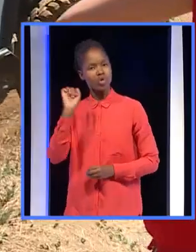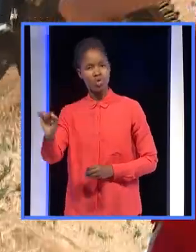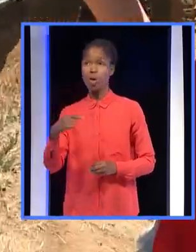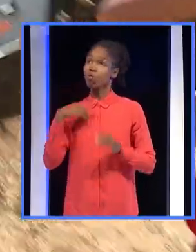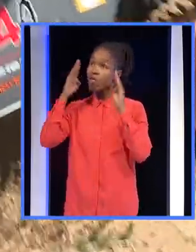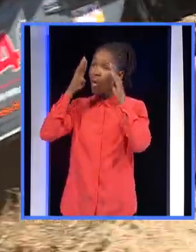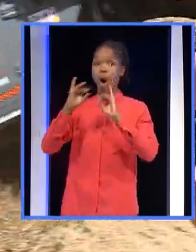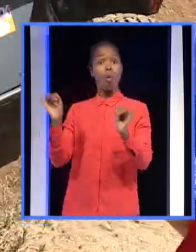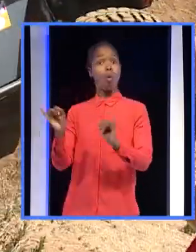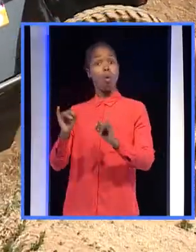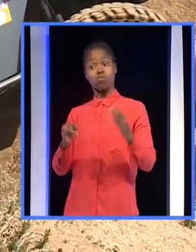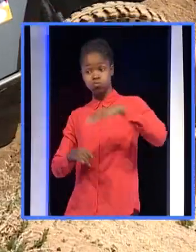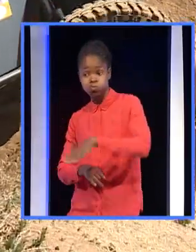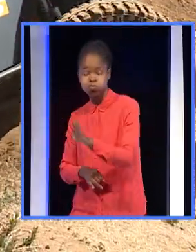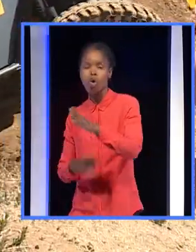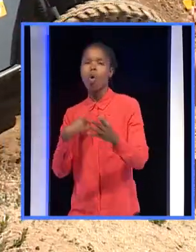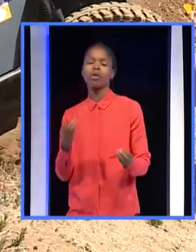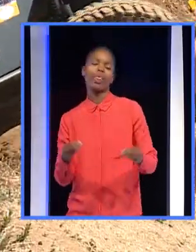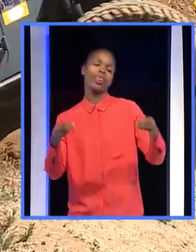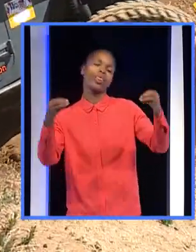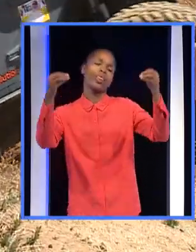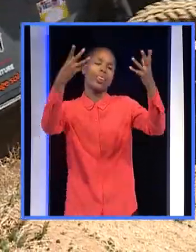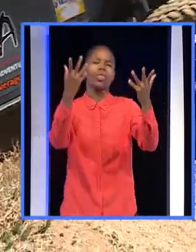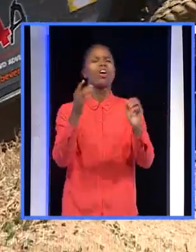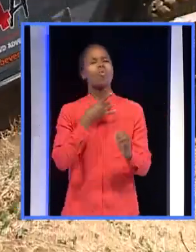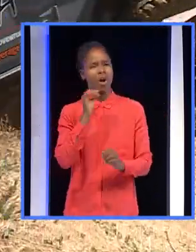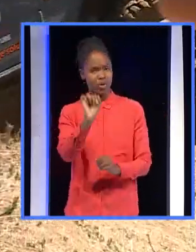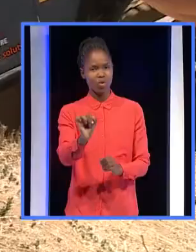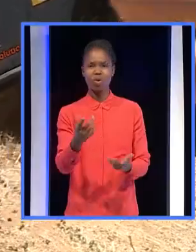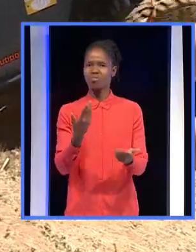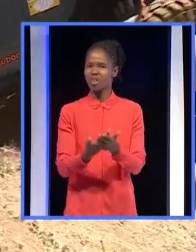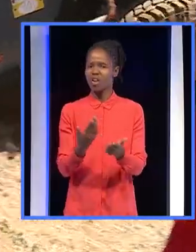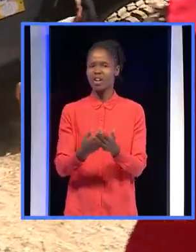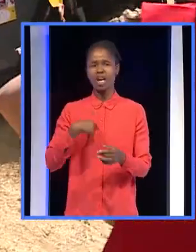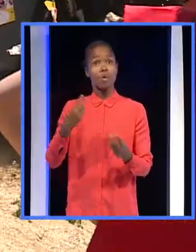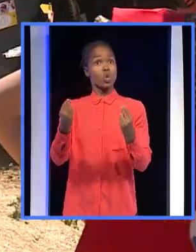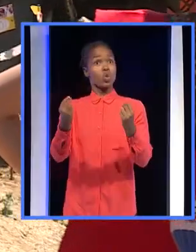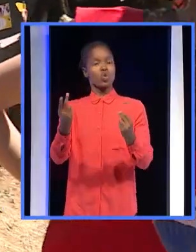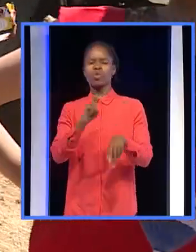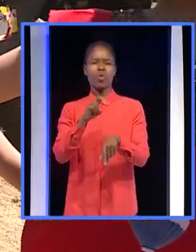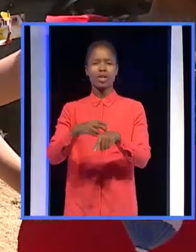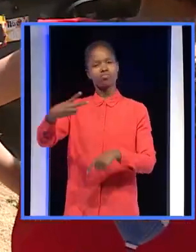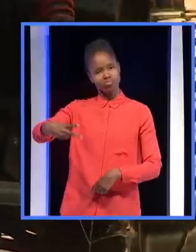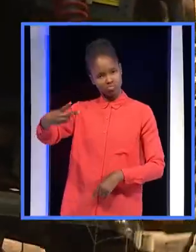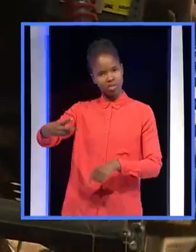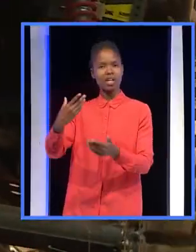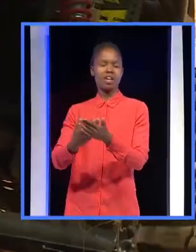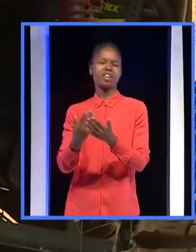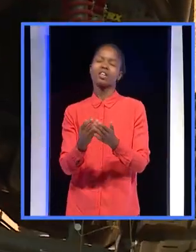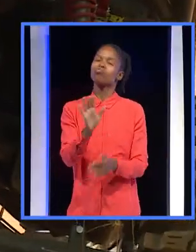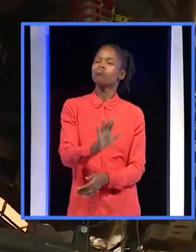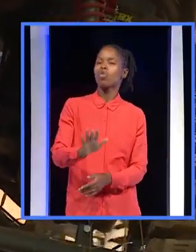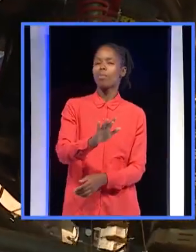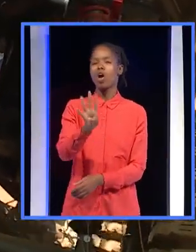serious you want to take it, and what you want to do to your vehicle. So basic, if you can buy an old secondhand 4x4 and you can start the sport for 40,000 rand